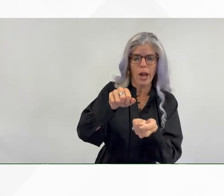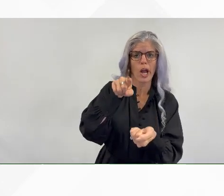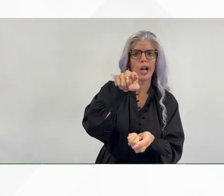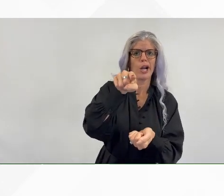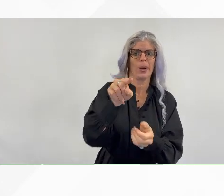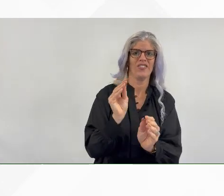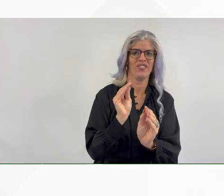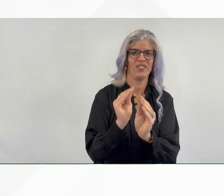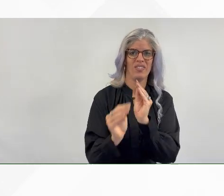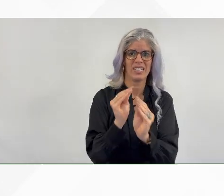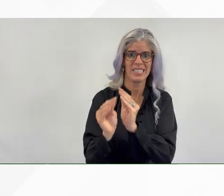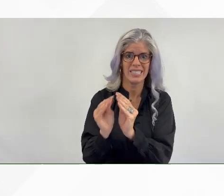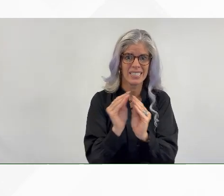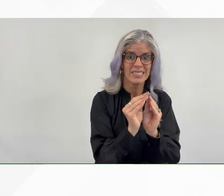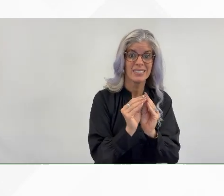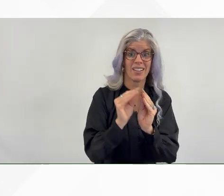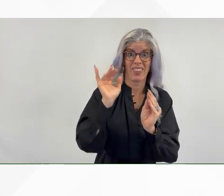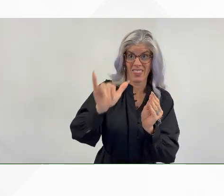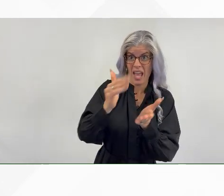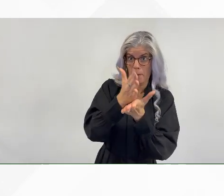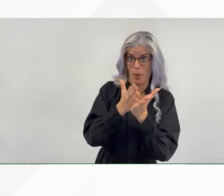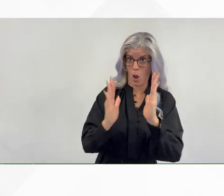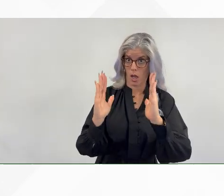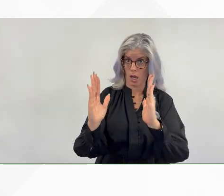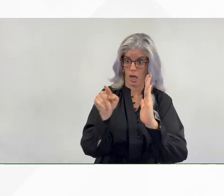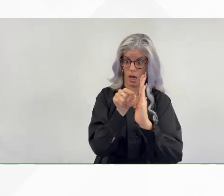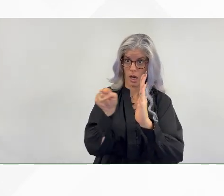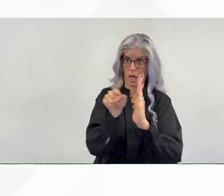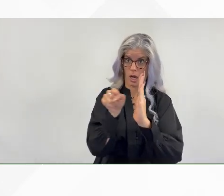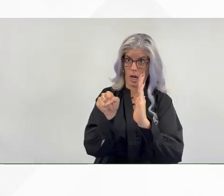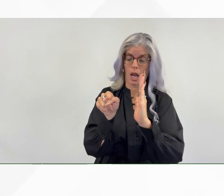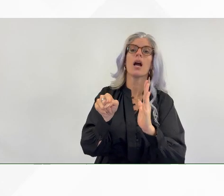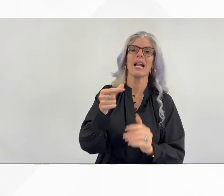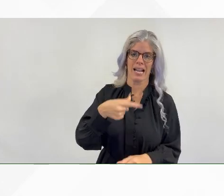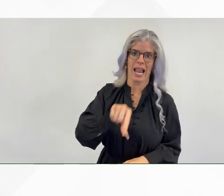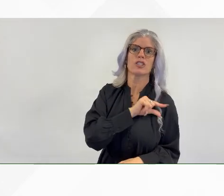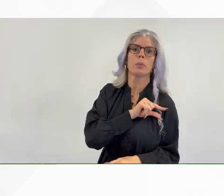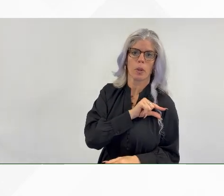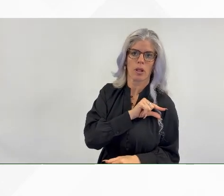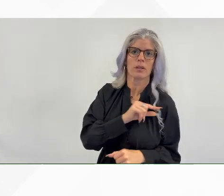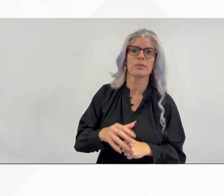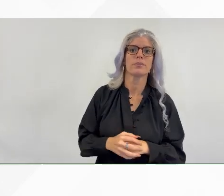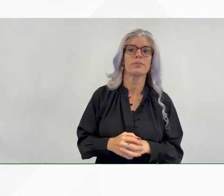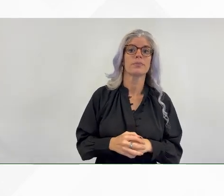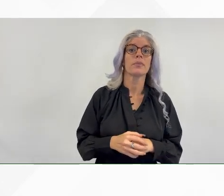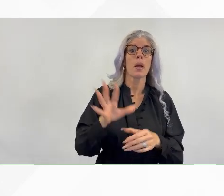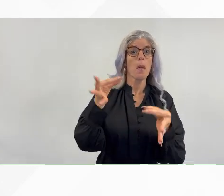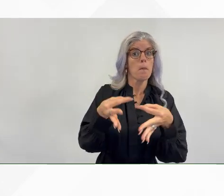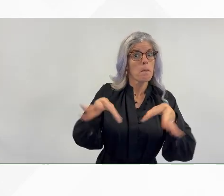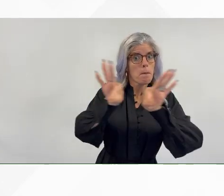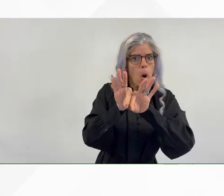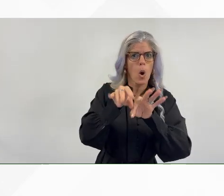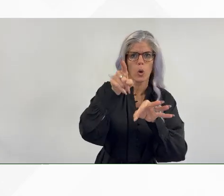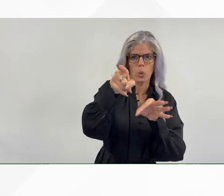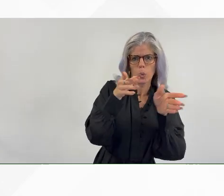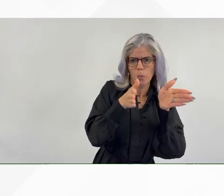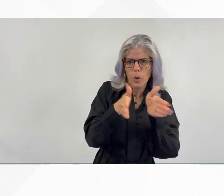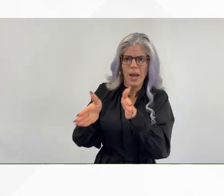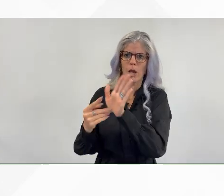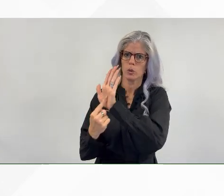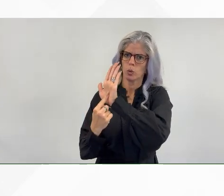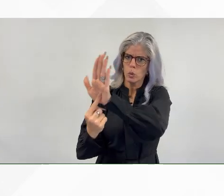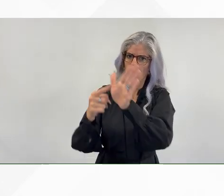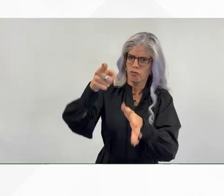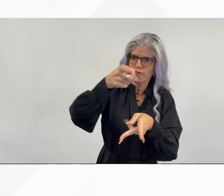include unmaintained roads or bridges, Federal Highway Administration roads, and private roads, with some exceptions.